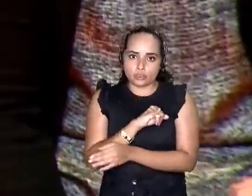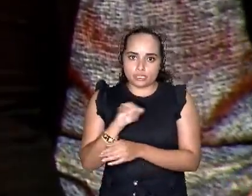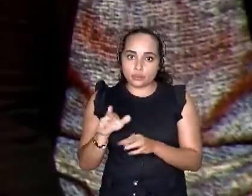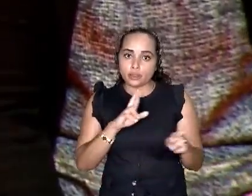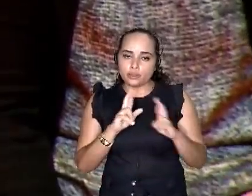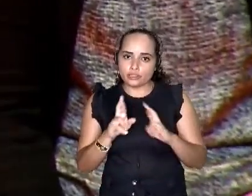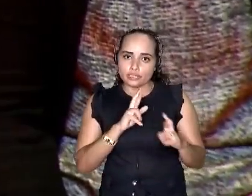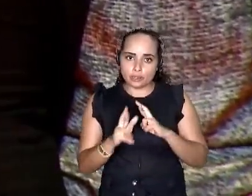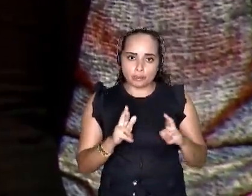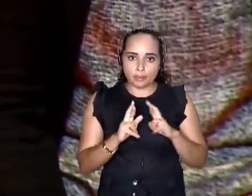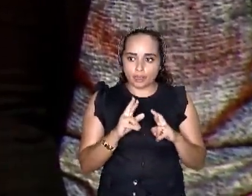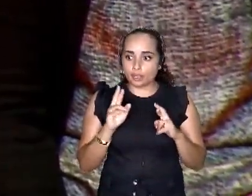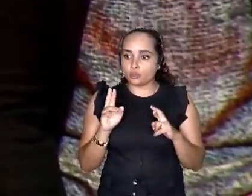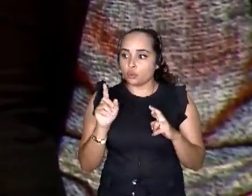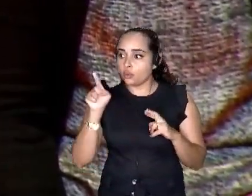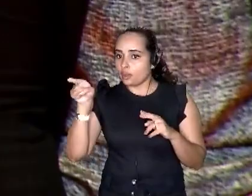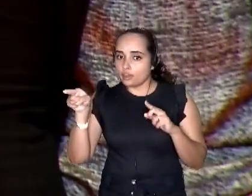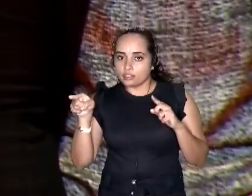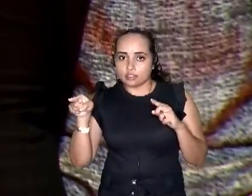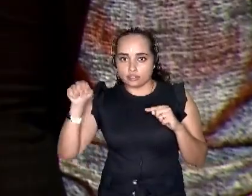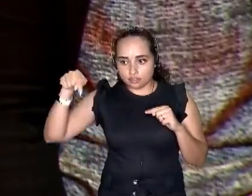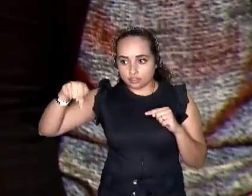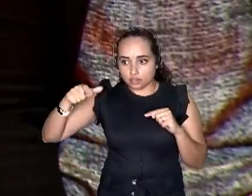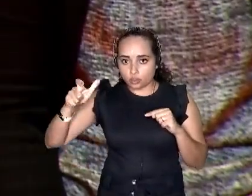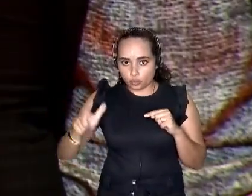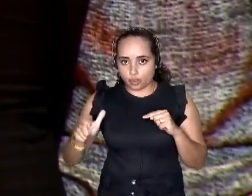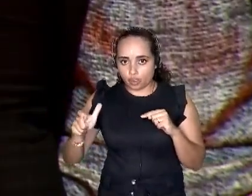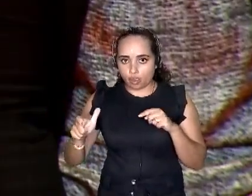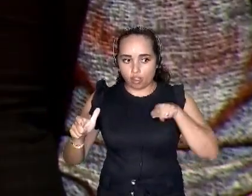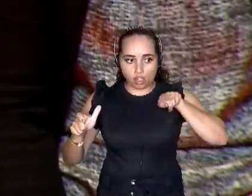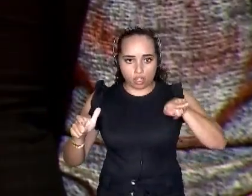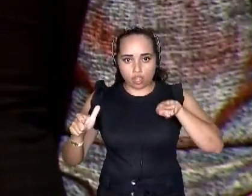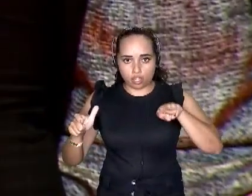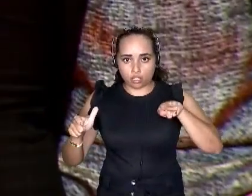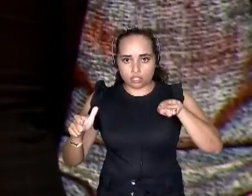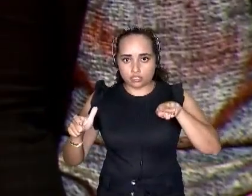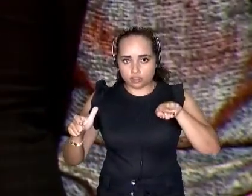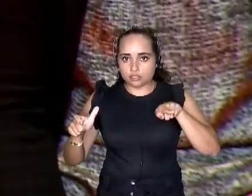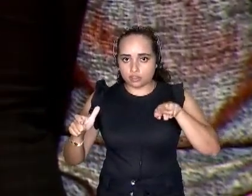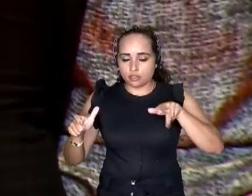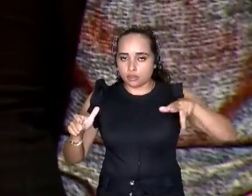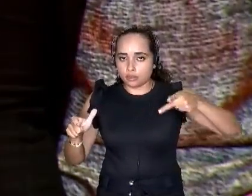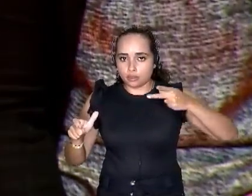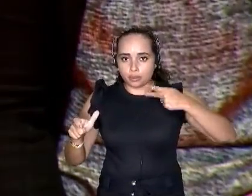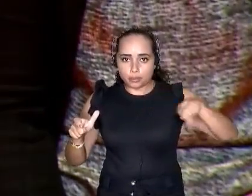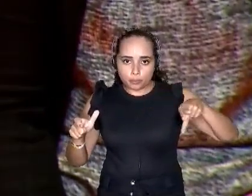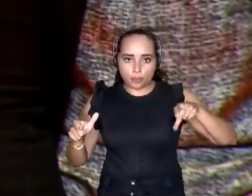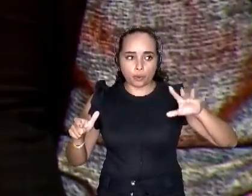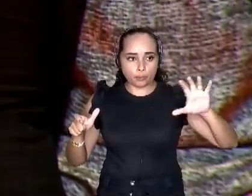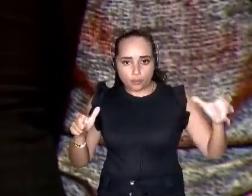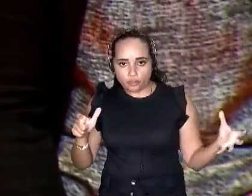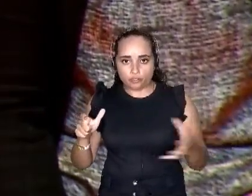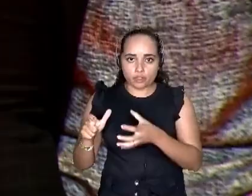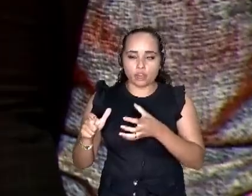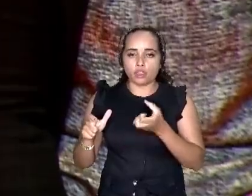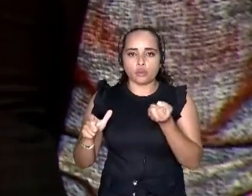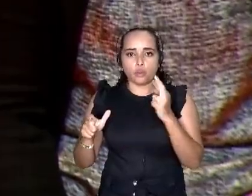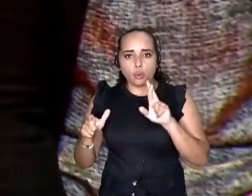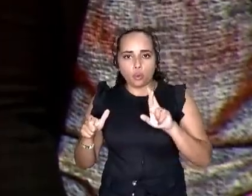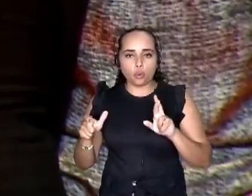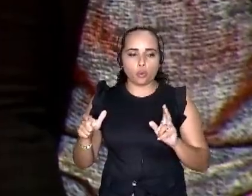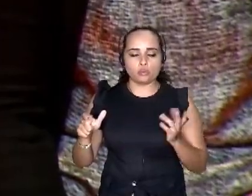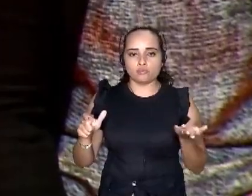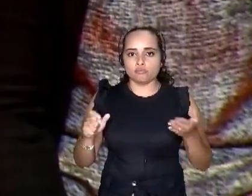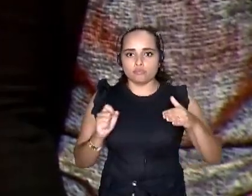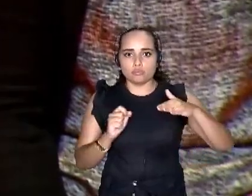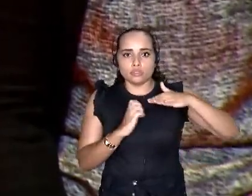entity and the affiliated parties abroad triggers a loss, but the same loss would be